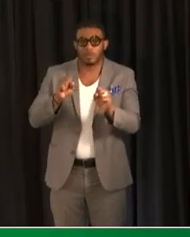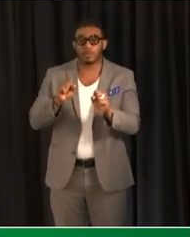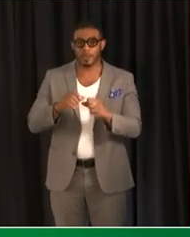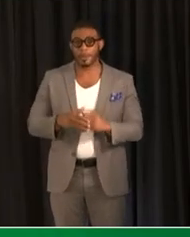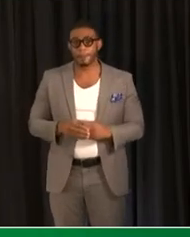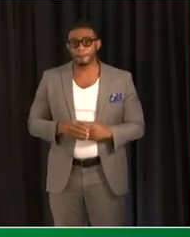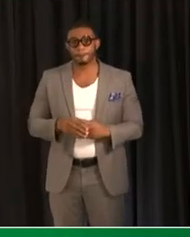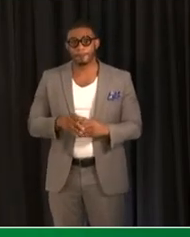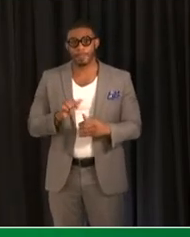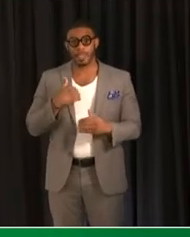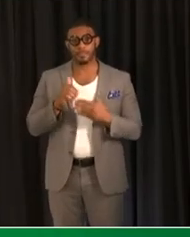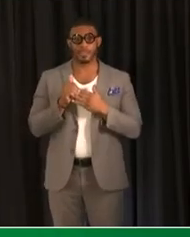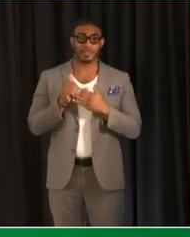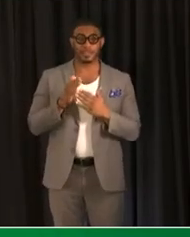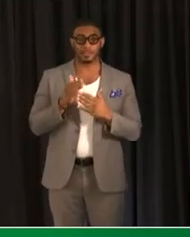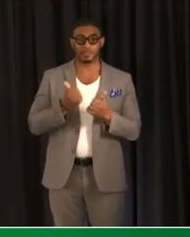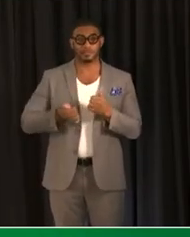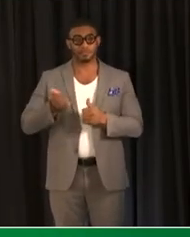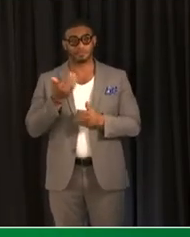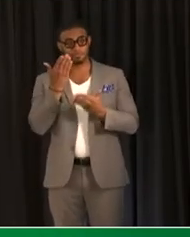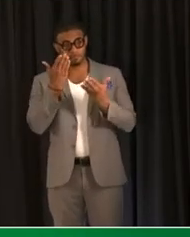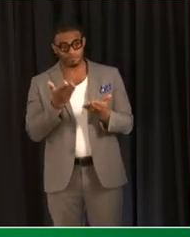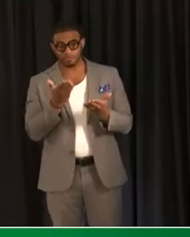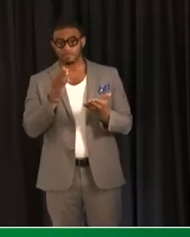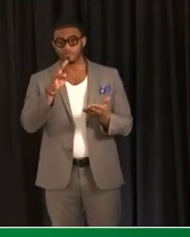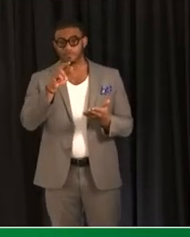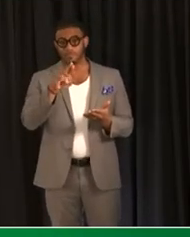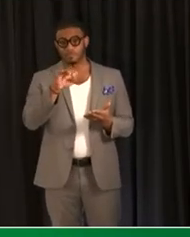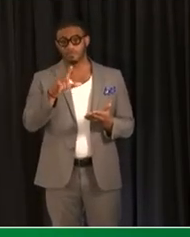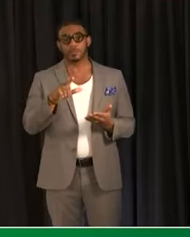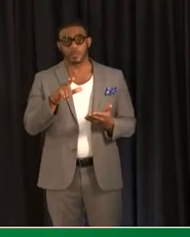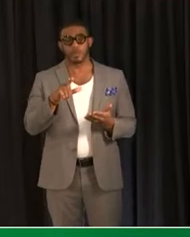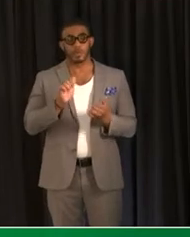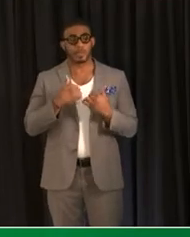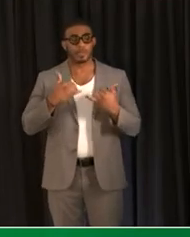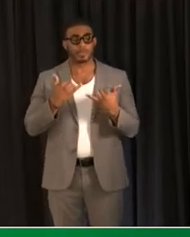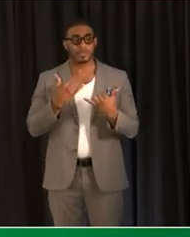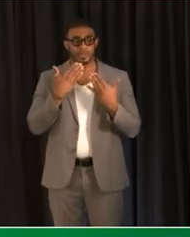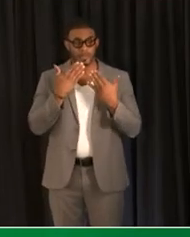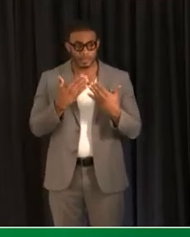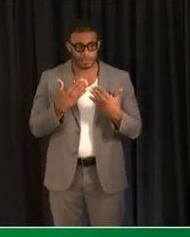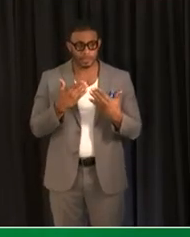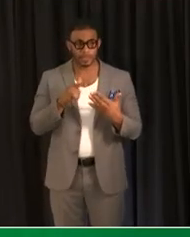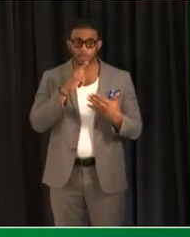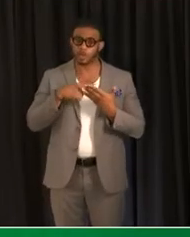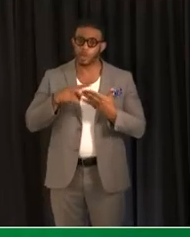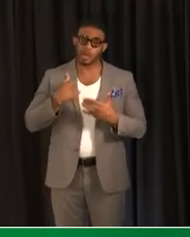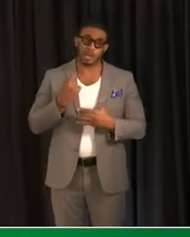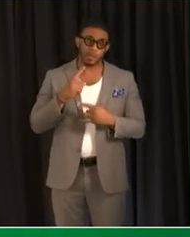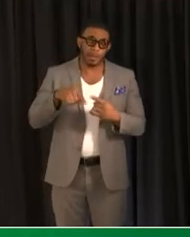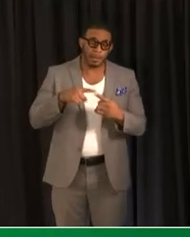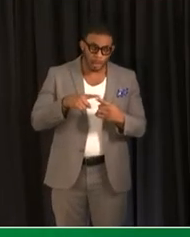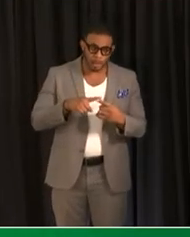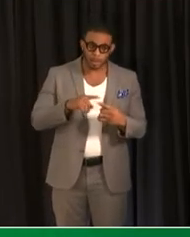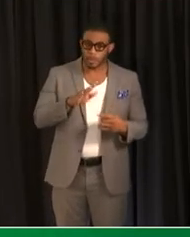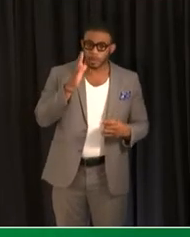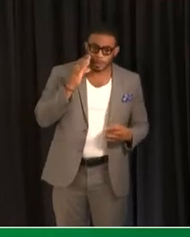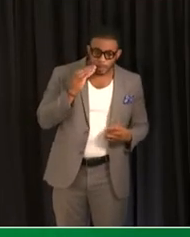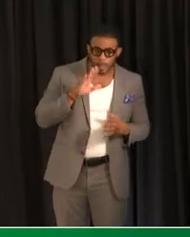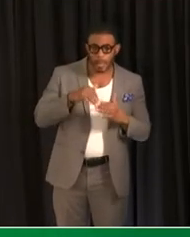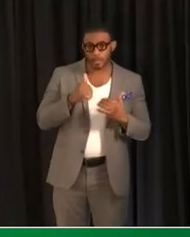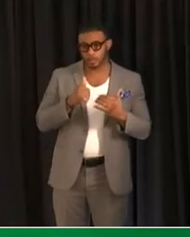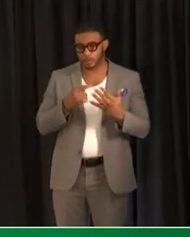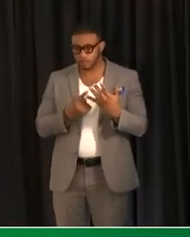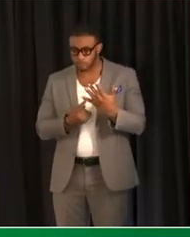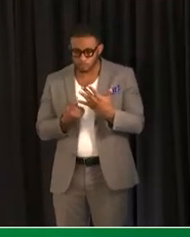throughout the pandemic. And they have a leader in Muriel. So we're excited to have Muriel with us today, and she's going to talk to us a little bit about